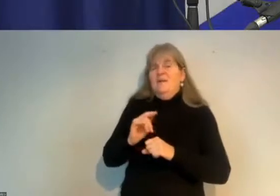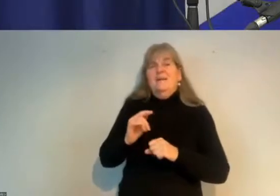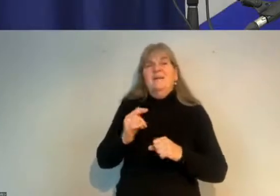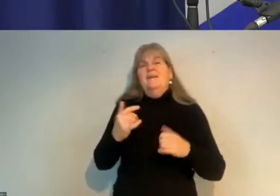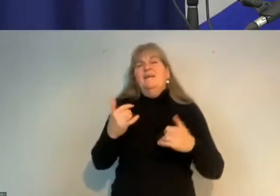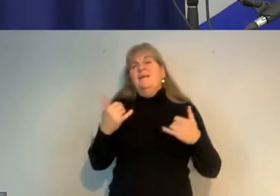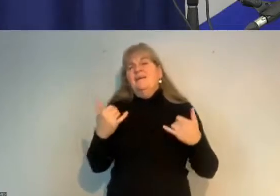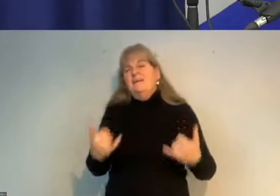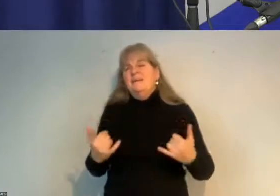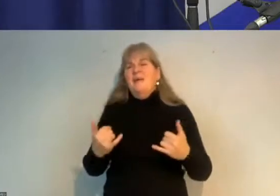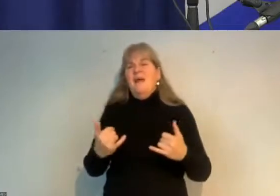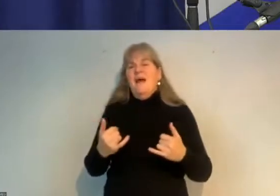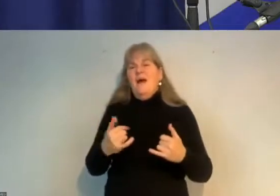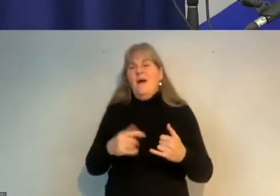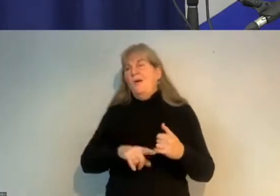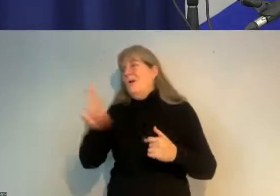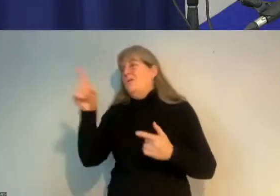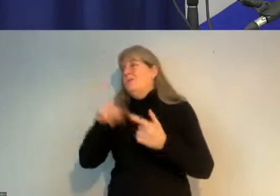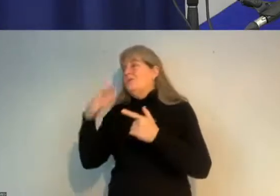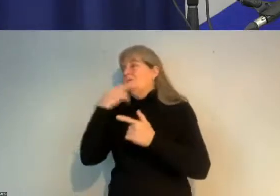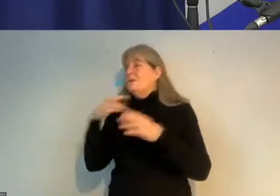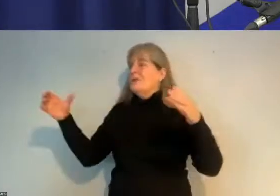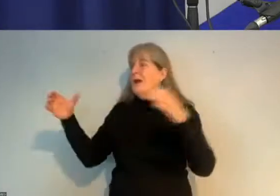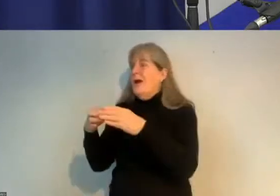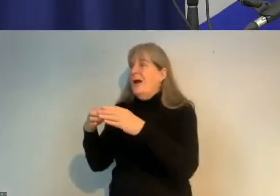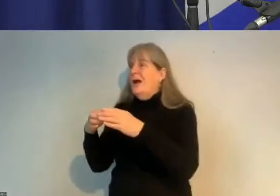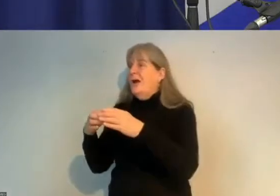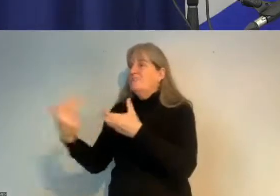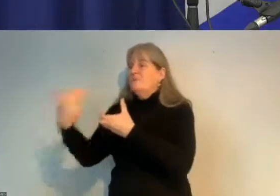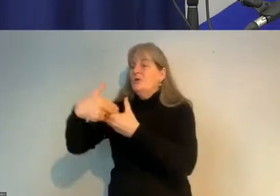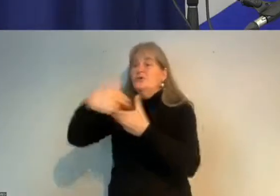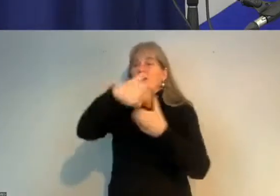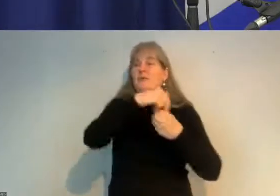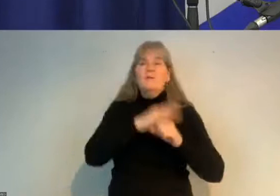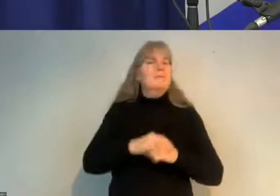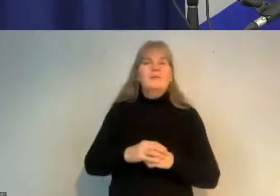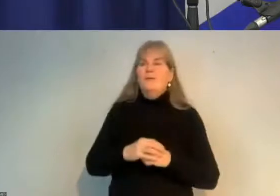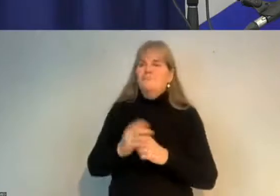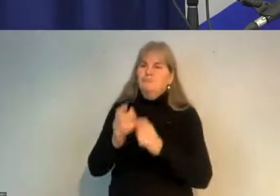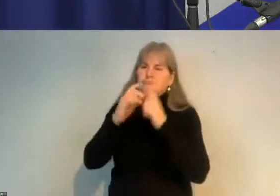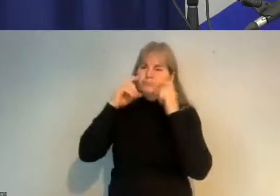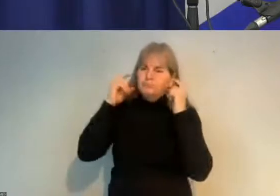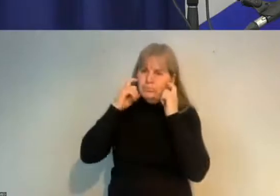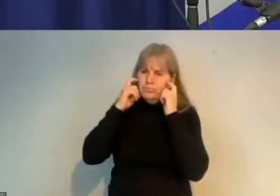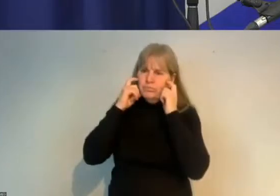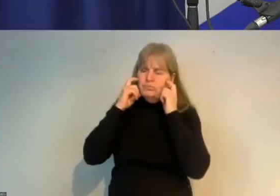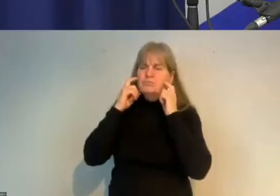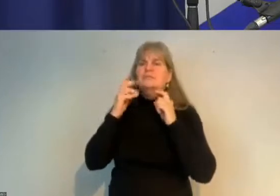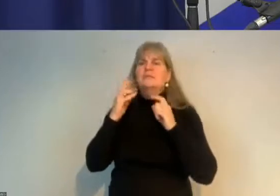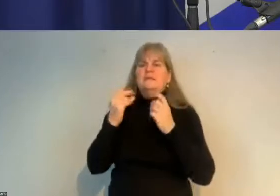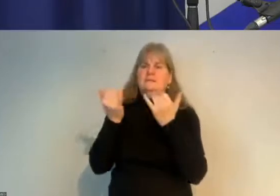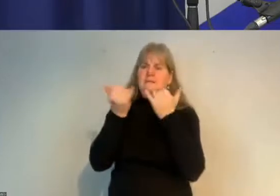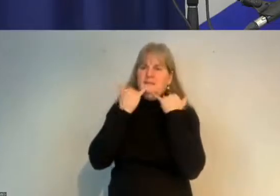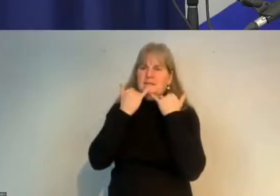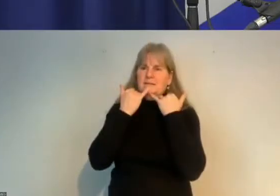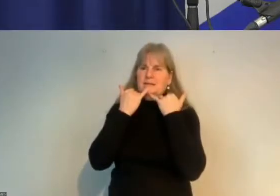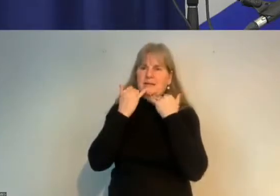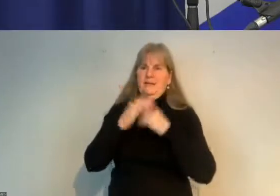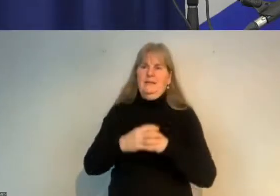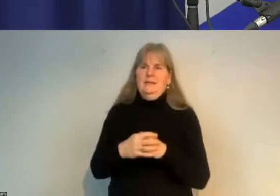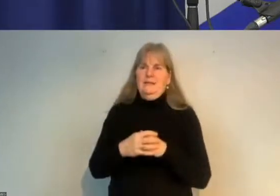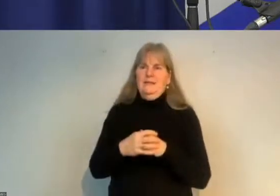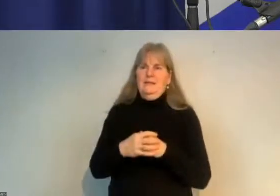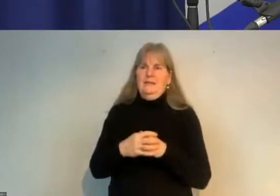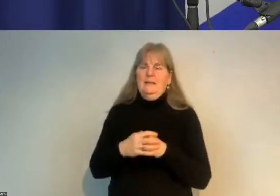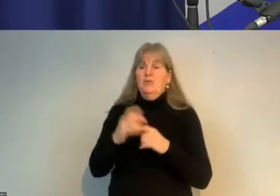a bunch of people in different households. Wear your mask when you're out and about and keep it on. You can't do that when you're eating. It's a time